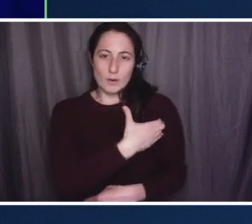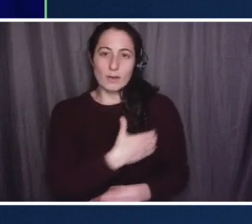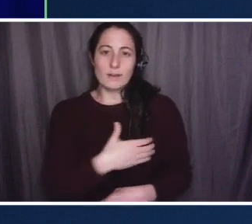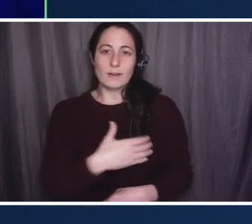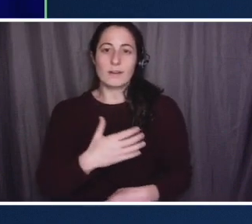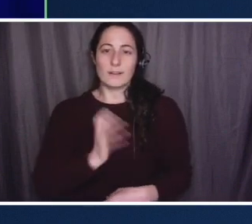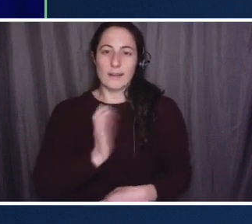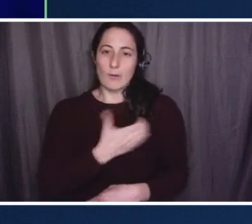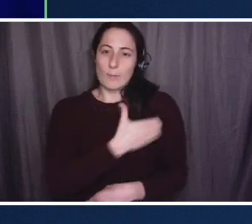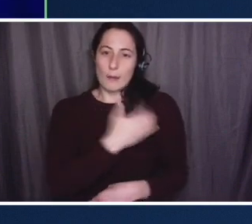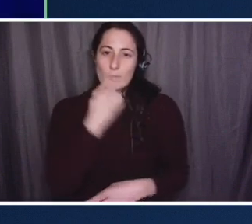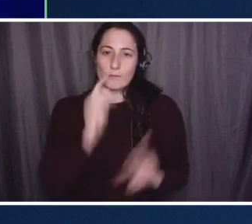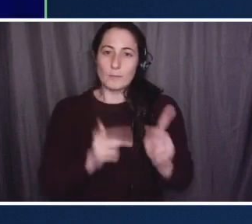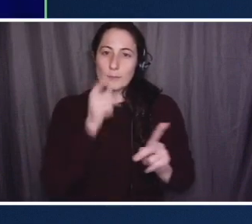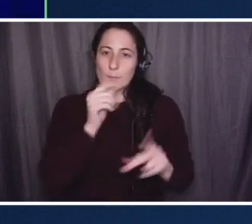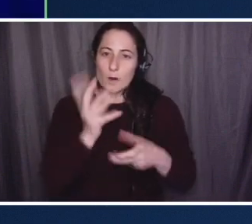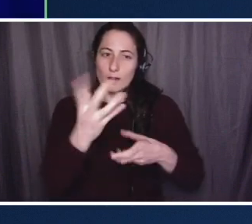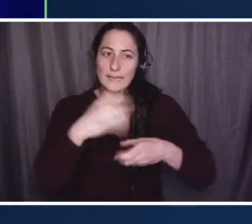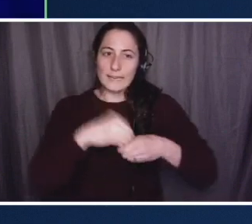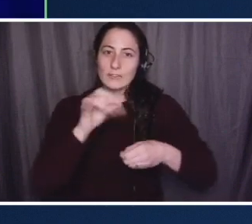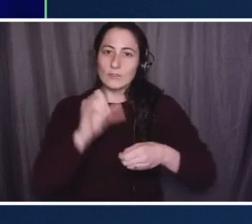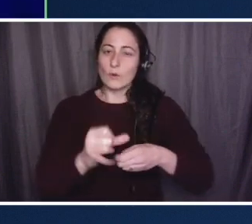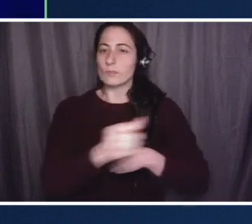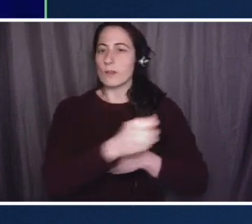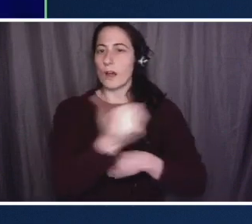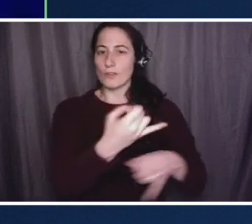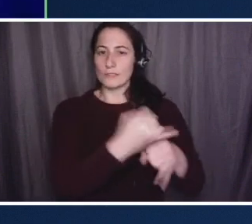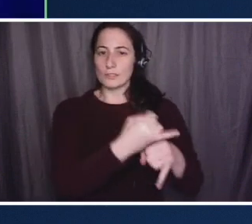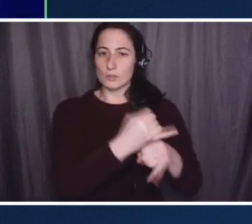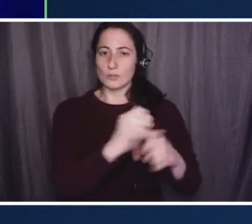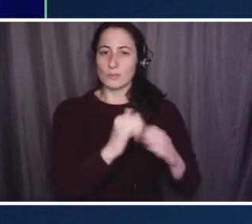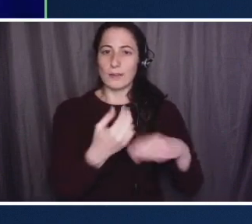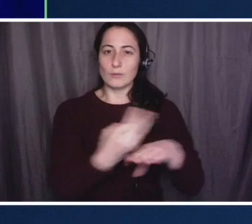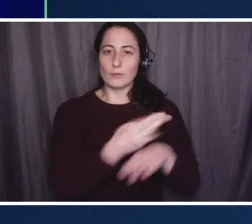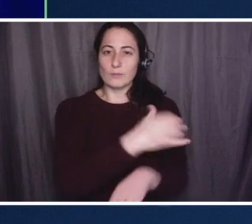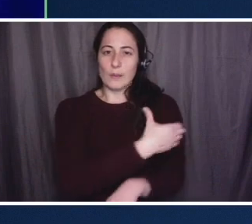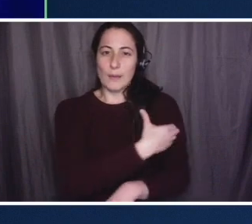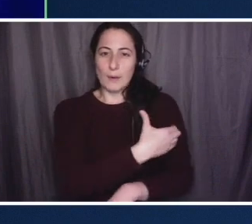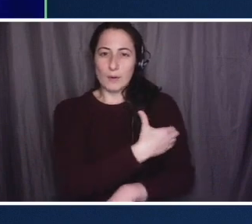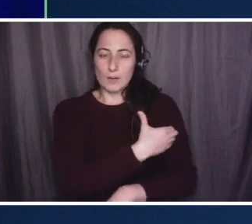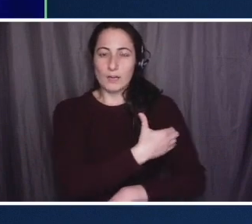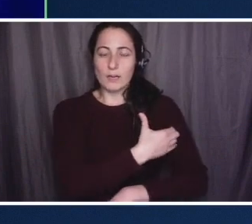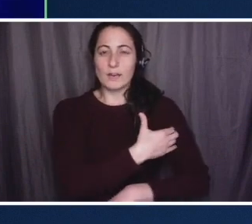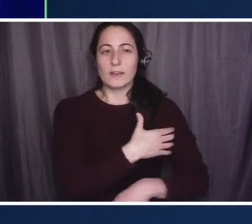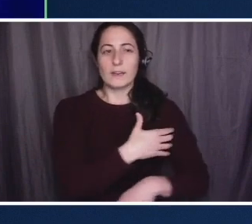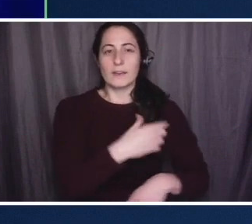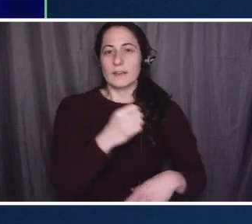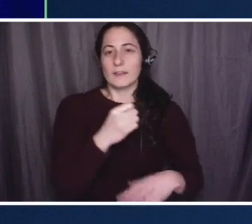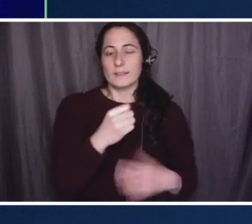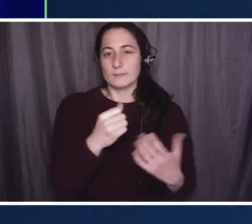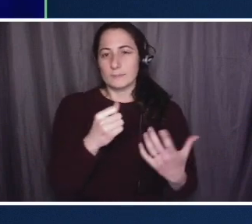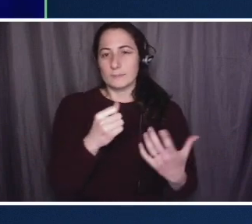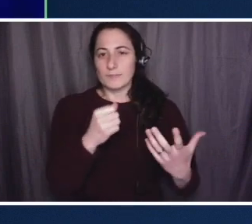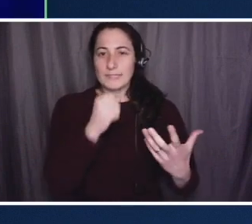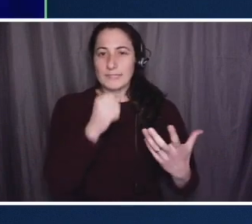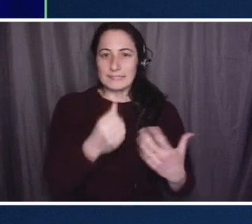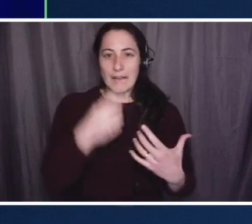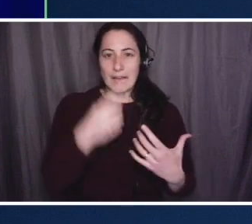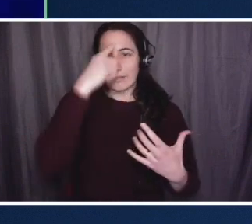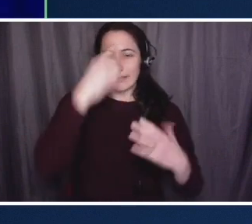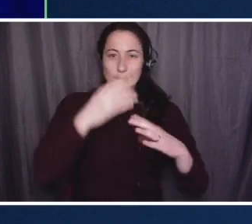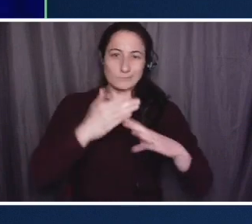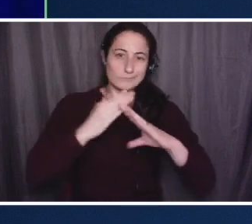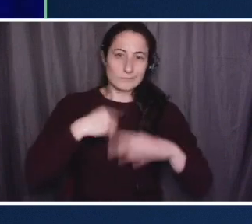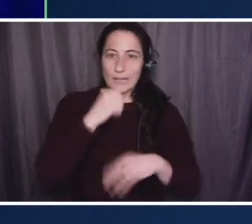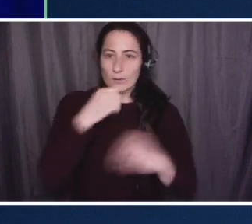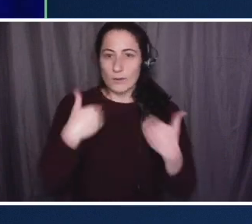these haloed institutions. How do we use that power, acknowledge it, right? Not pretend we don't have power, but how do we share that power? How do